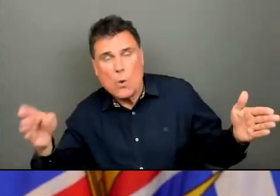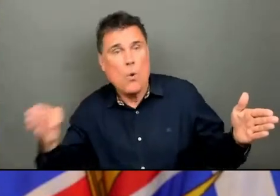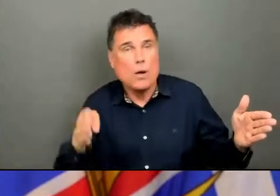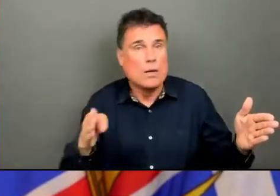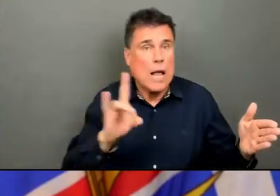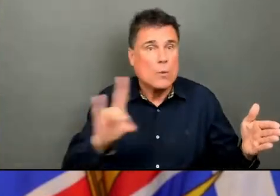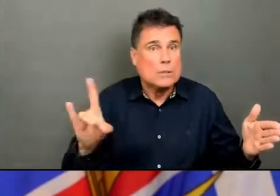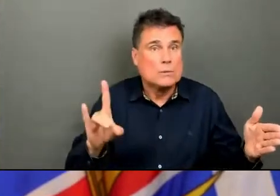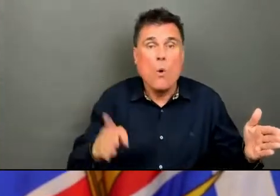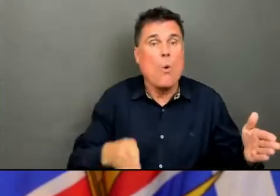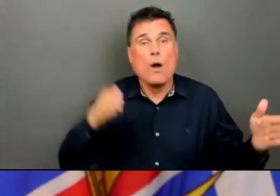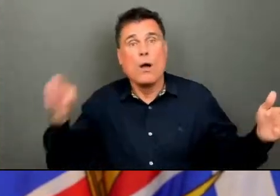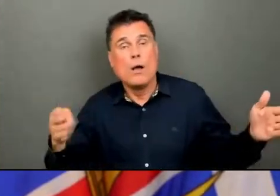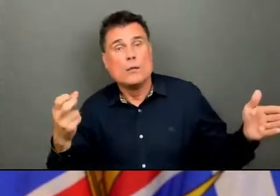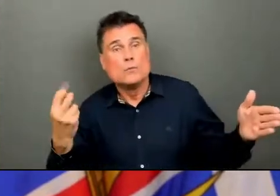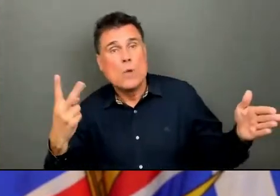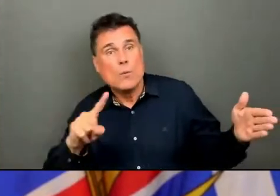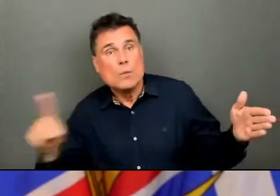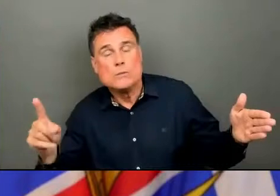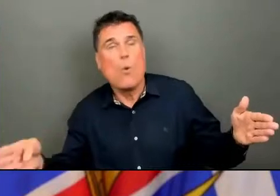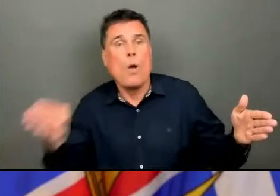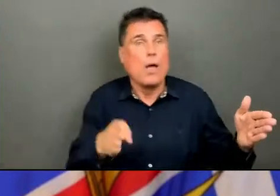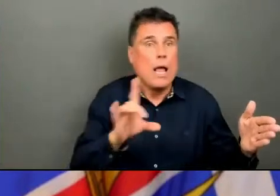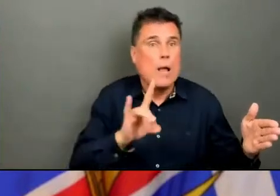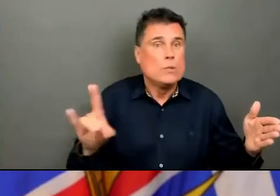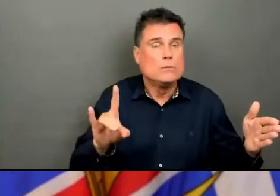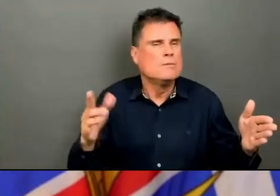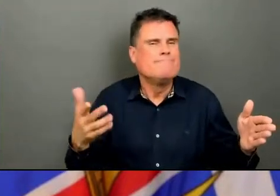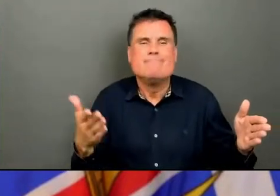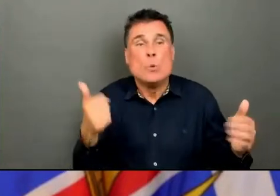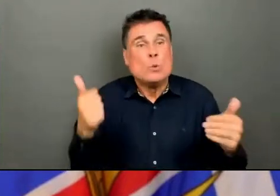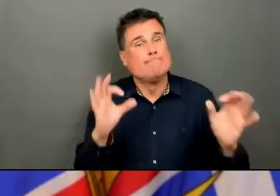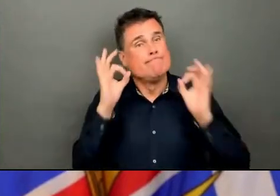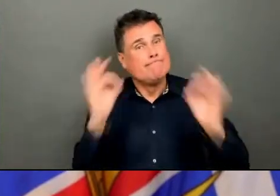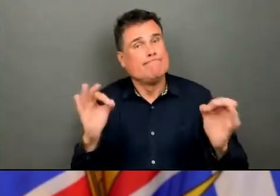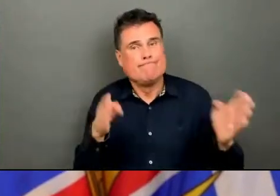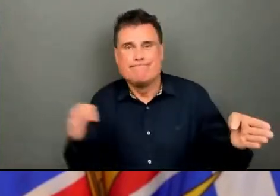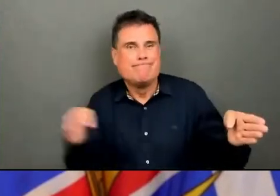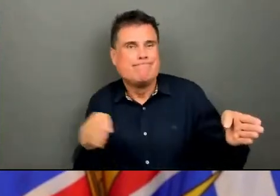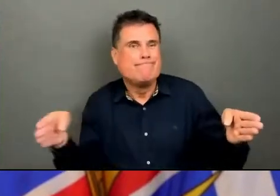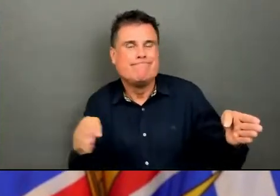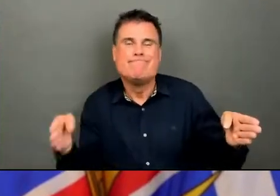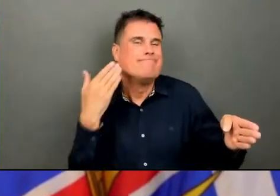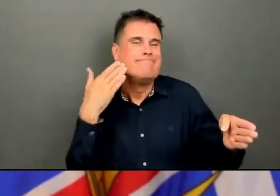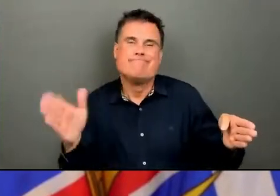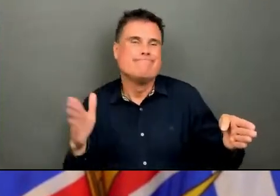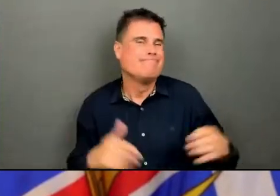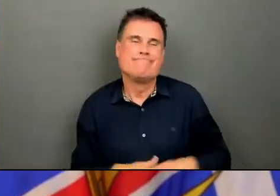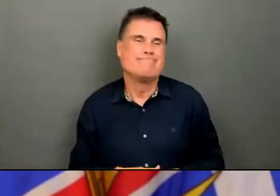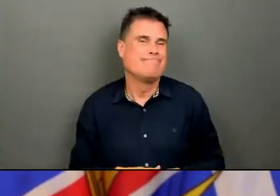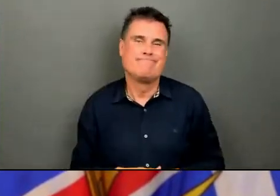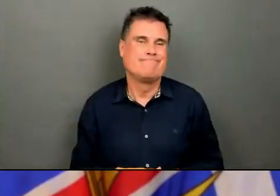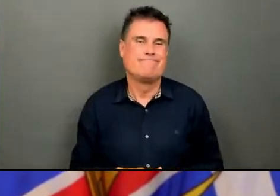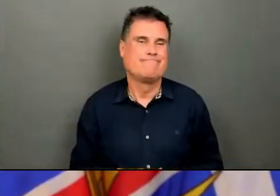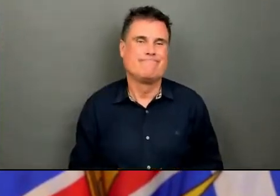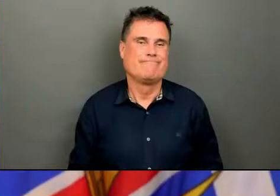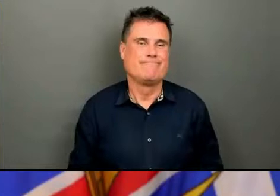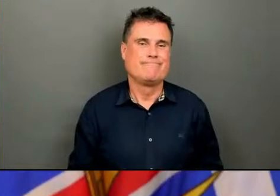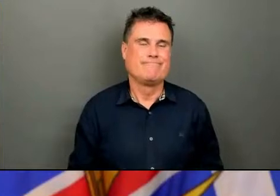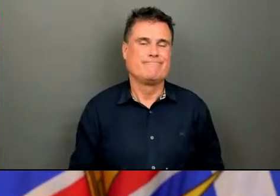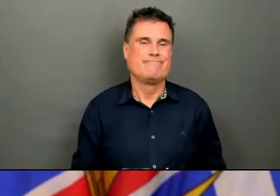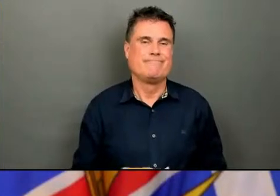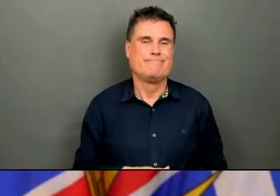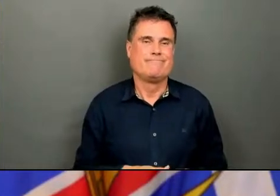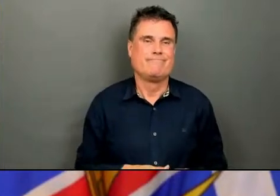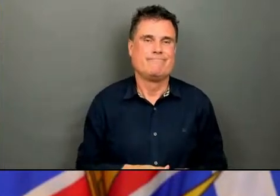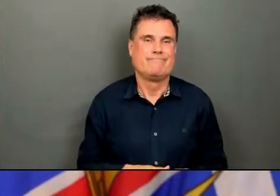8 weeks, that we don't yet know. And we don't yet know for other series of vaccines